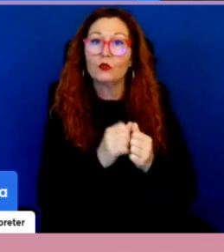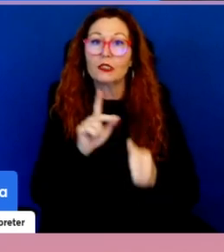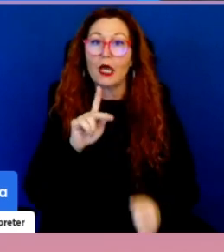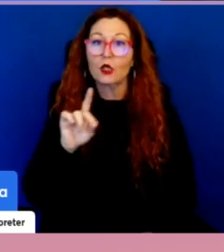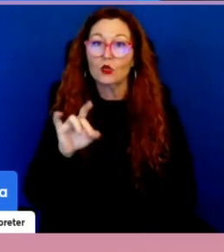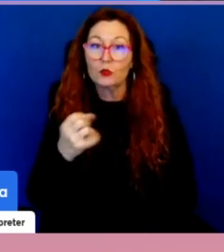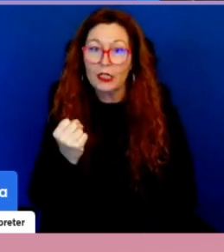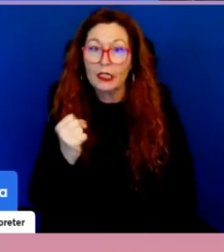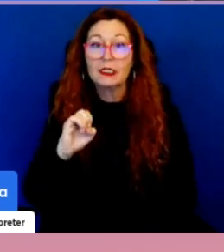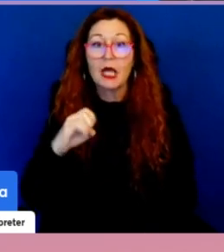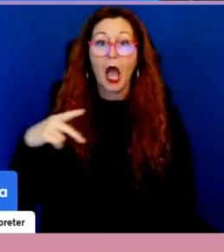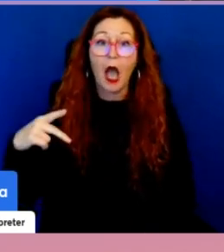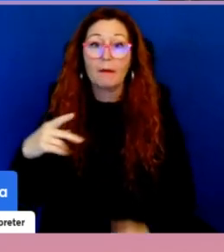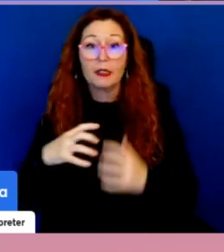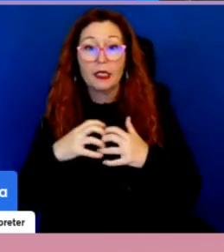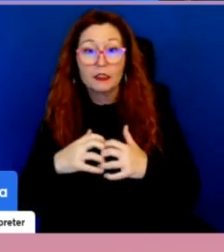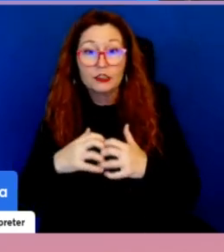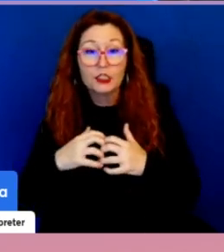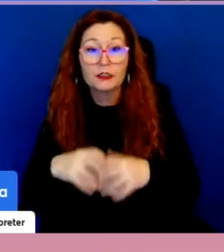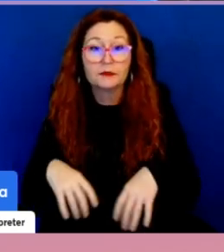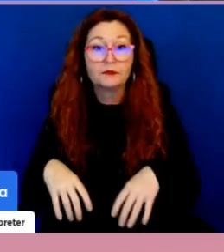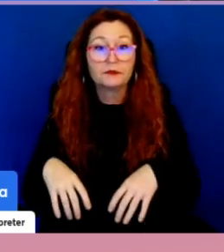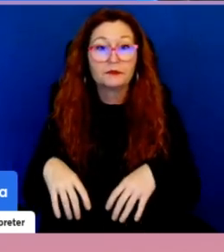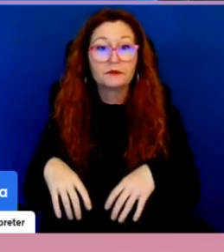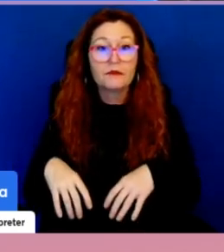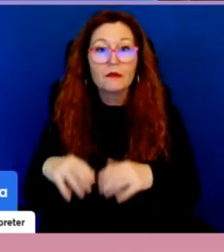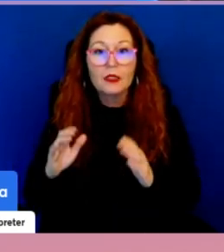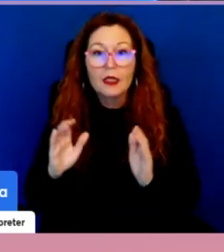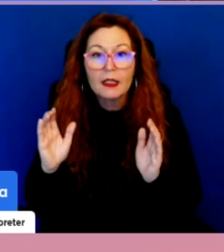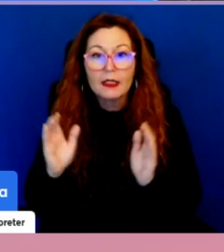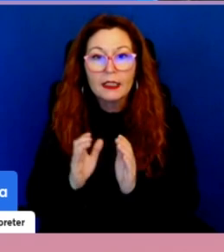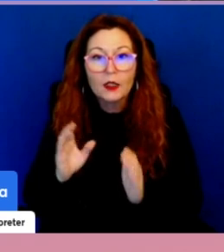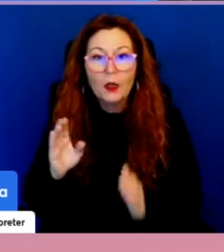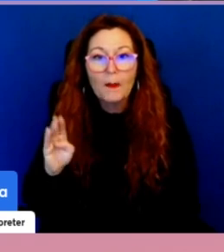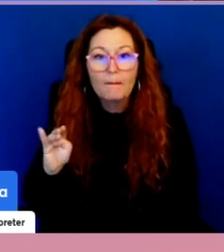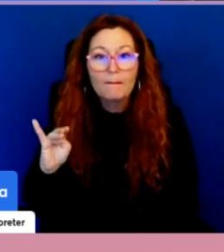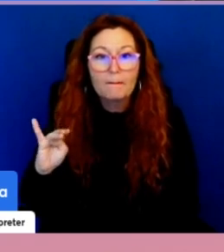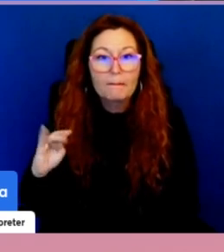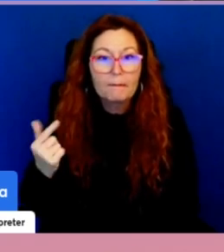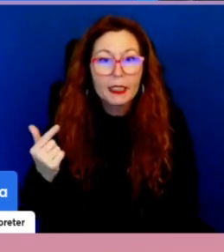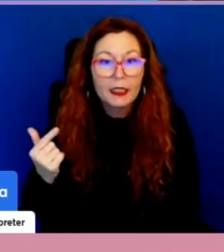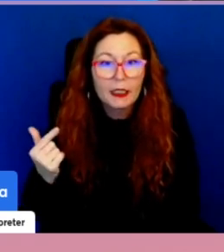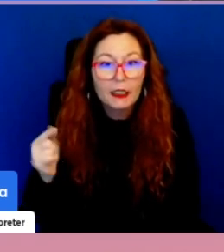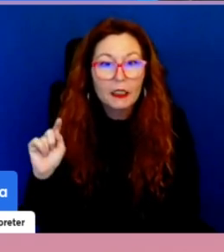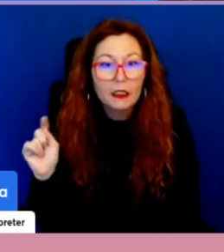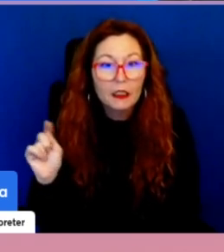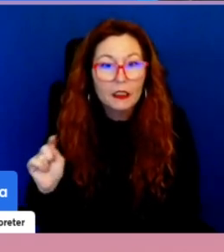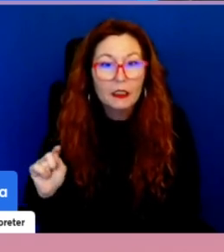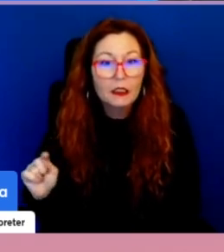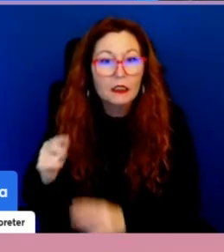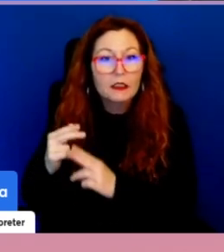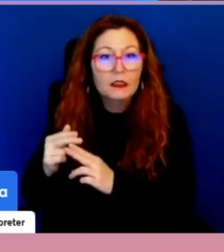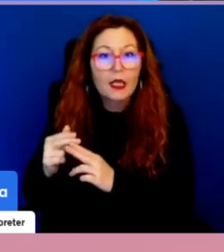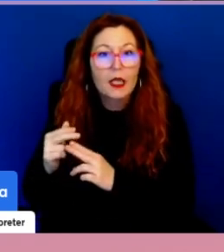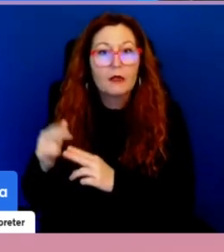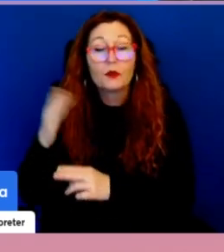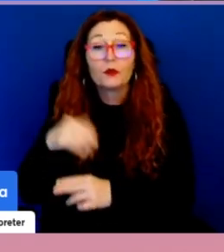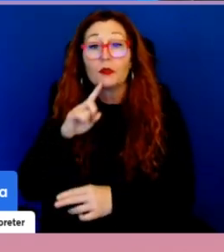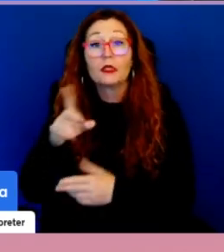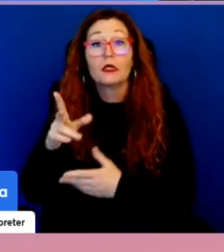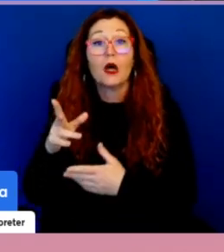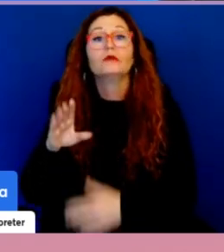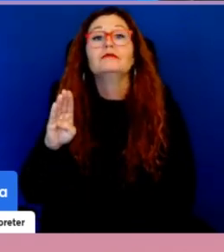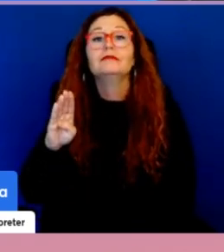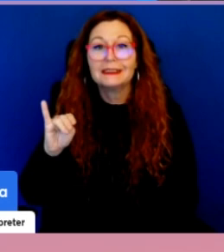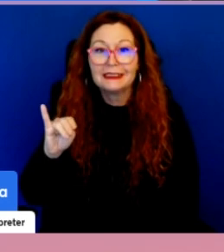engine called little big toe stream role, and it's bound to a server's account within the namespace of data